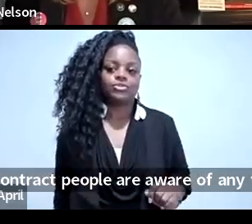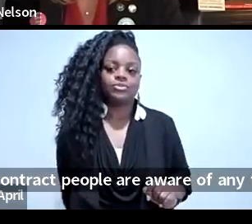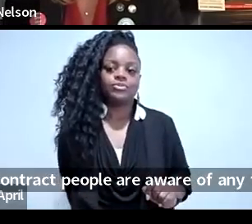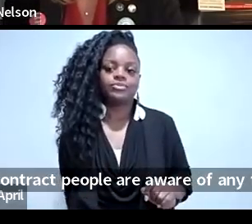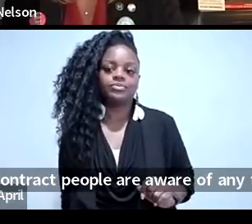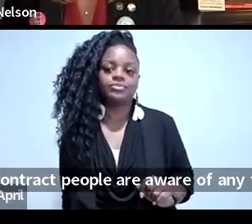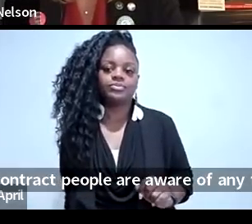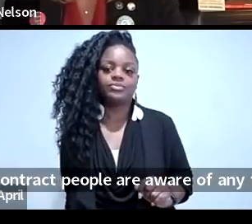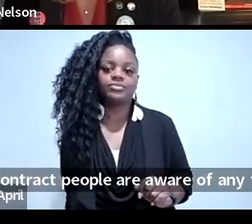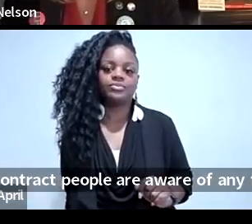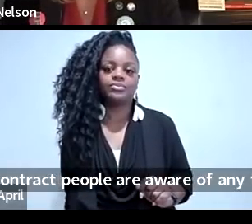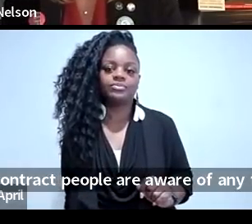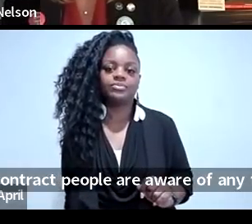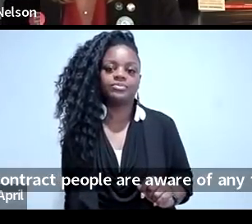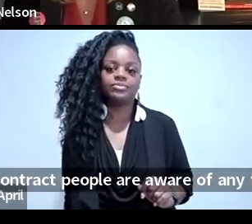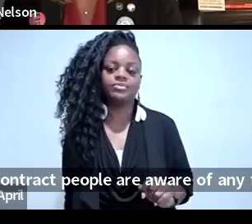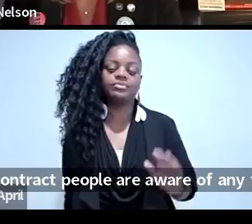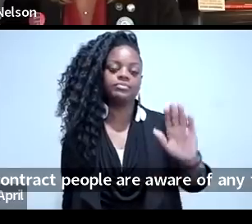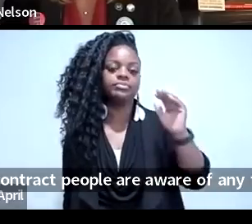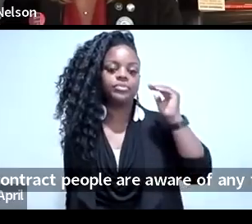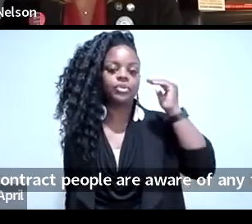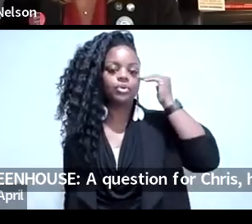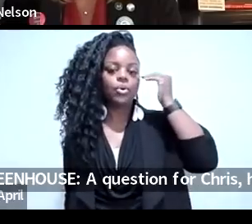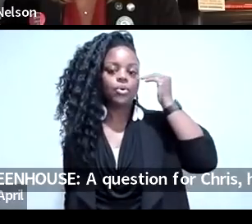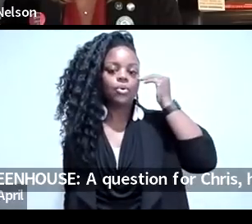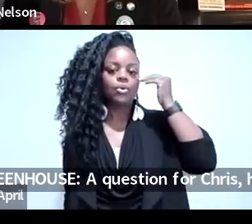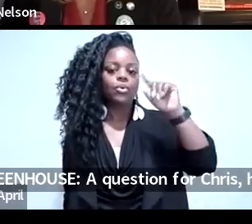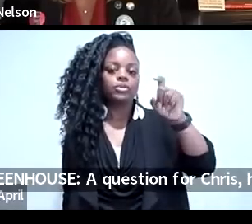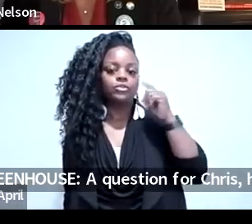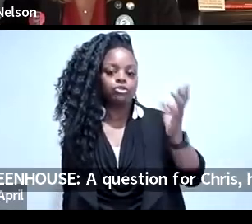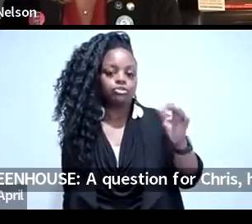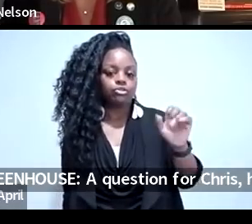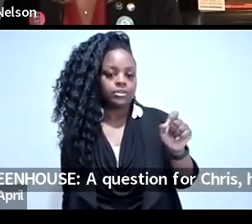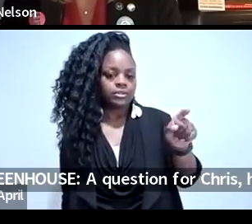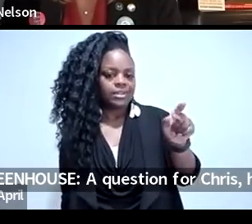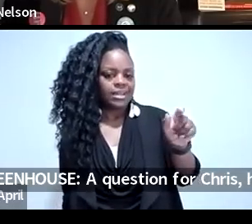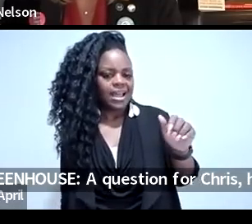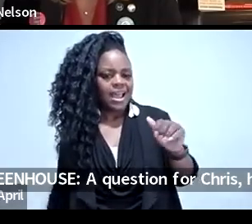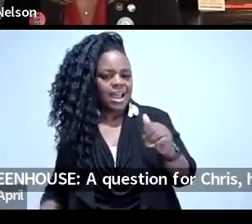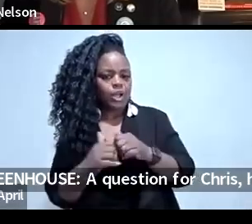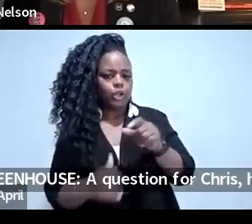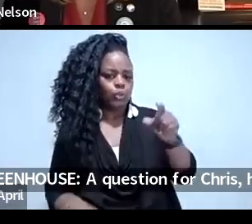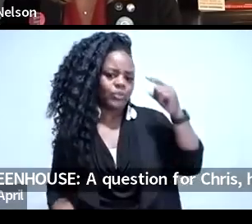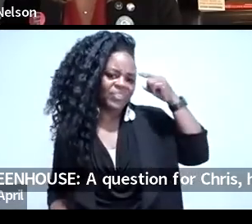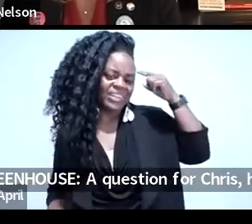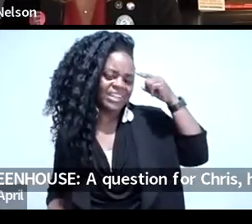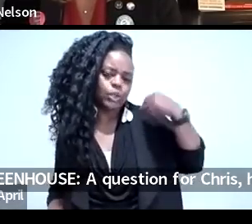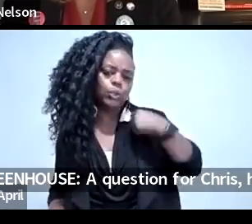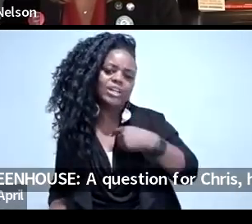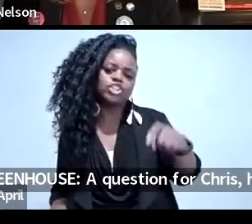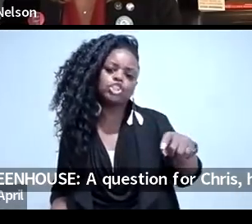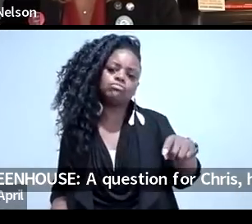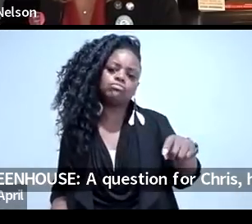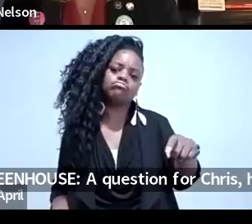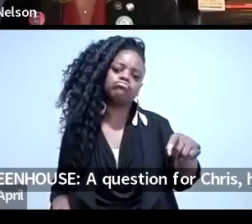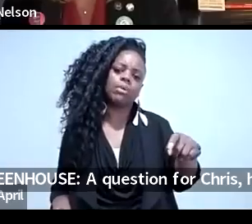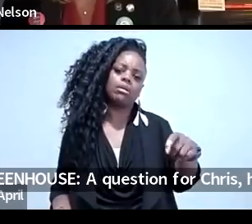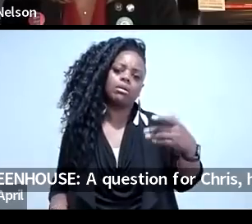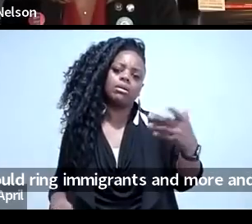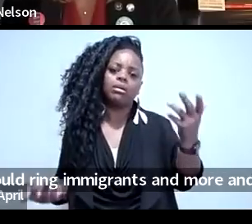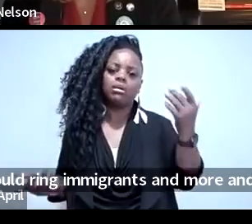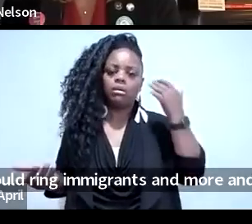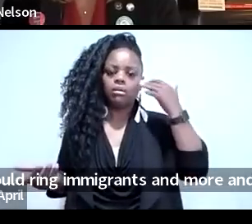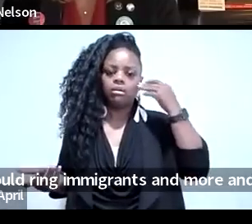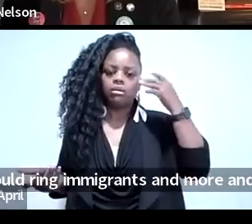question. How do you think we should bring immigrants in more? And I know that immigrants played a big role, and you brought them in very well